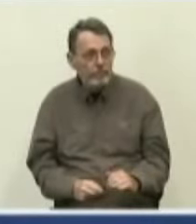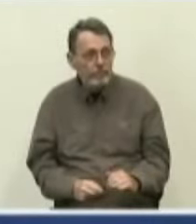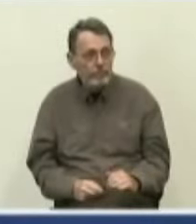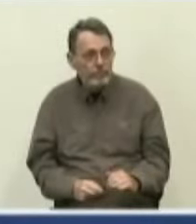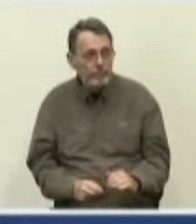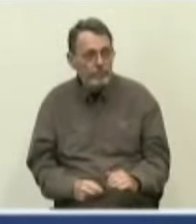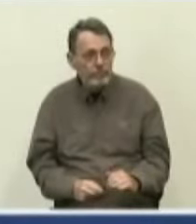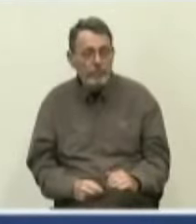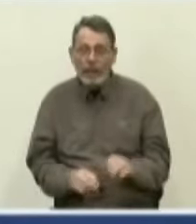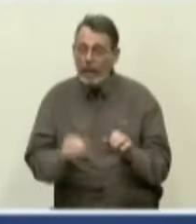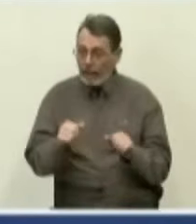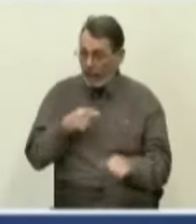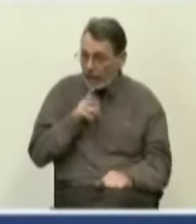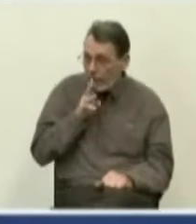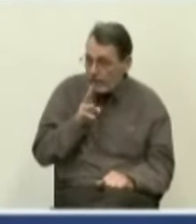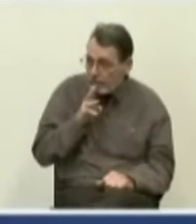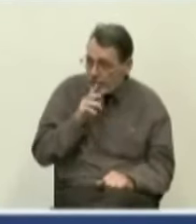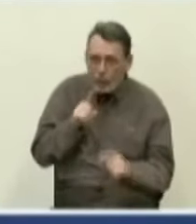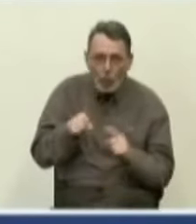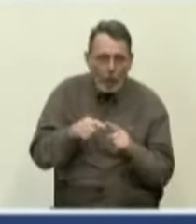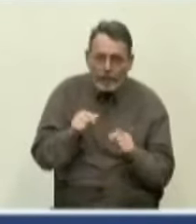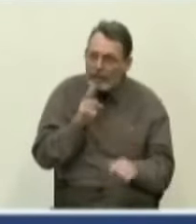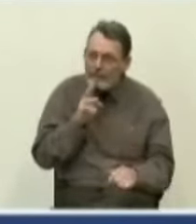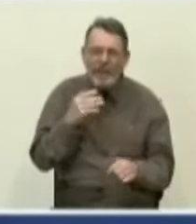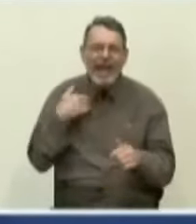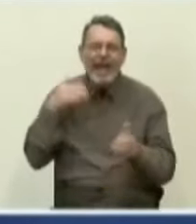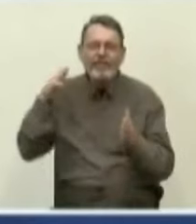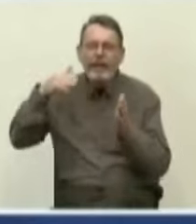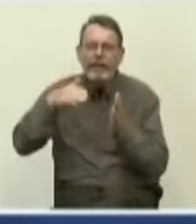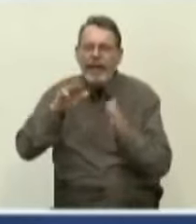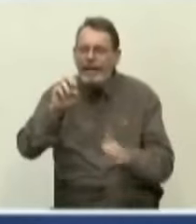Can I speak? When can I speak? Hello?